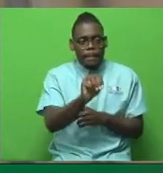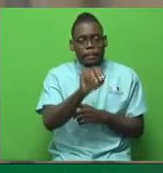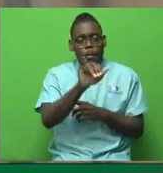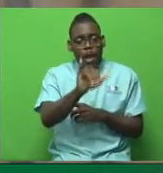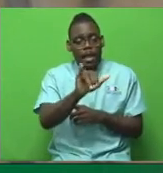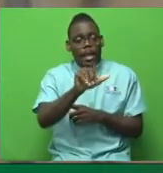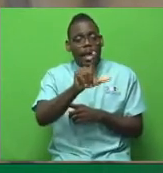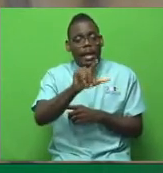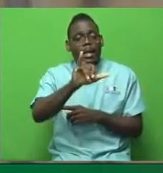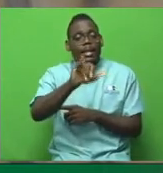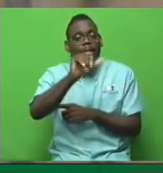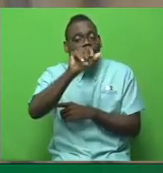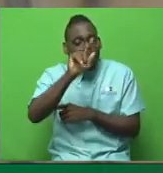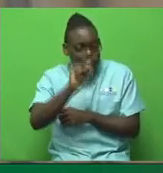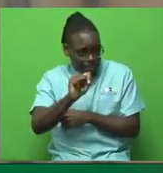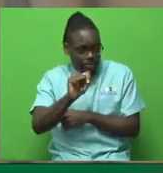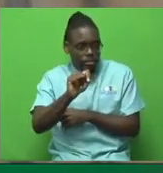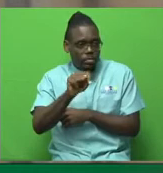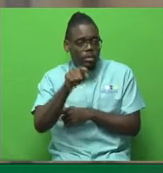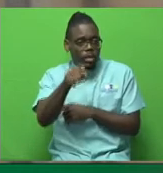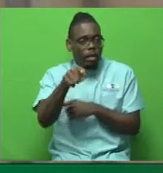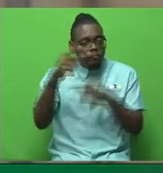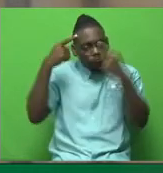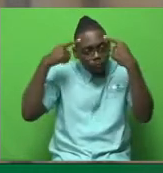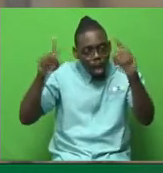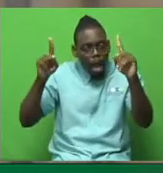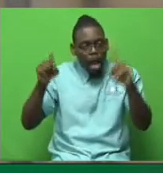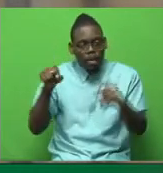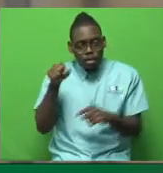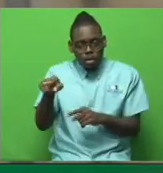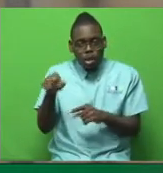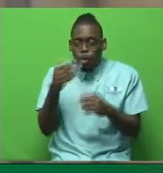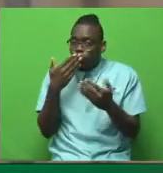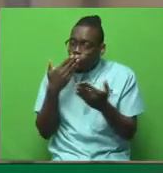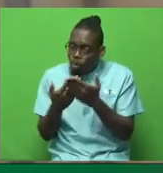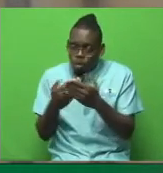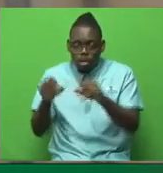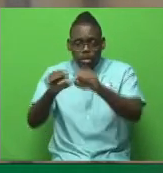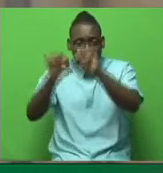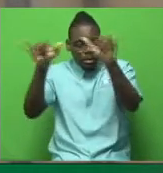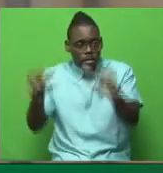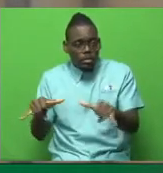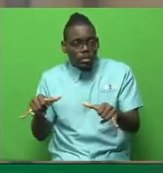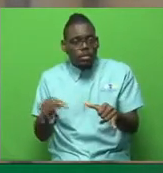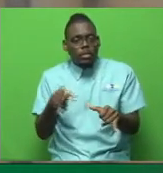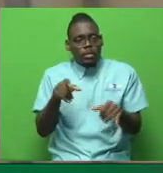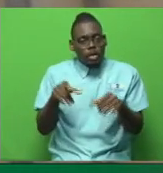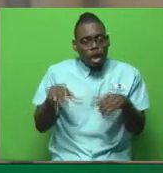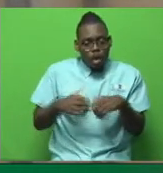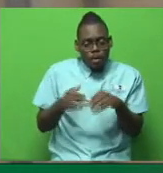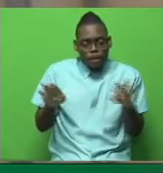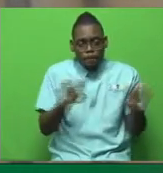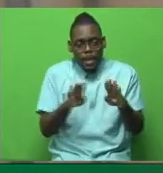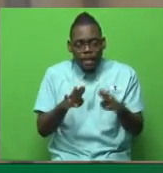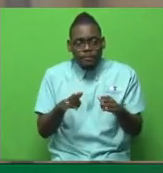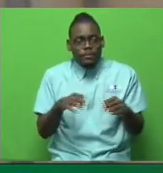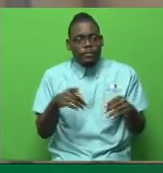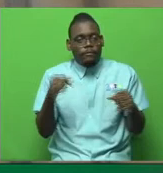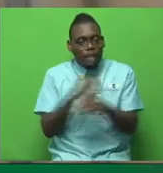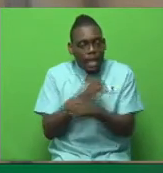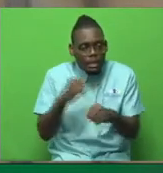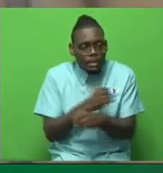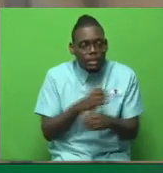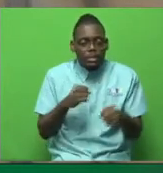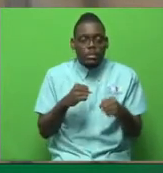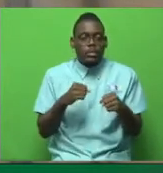have that transformational system and so the intention is when we have offenders in the secondary school system